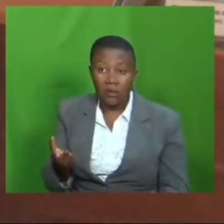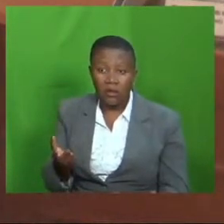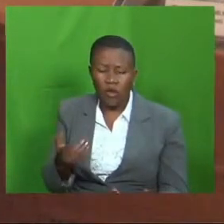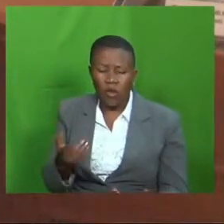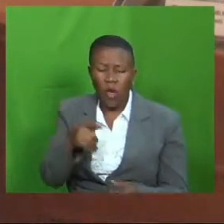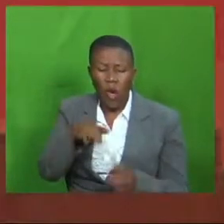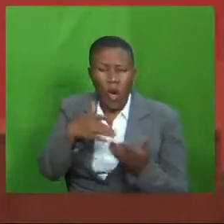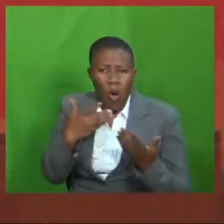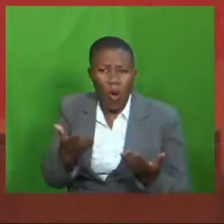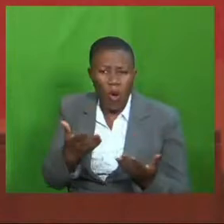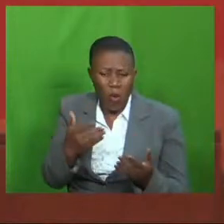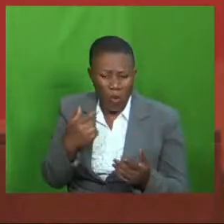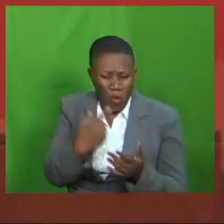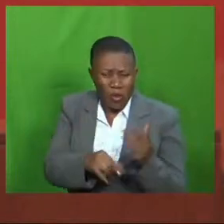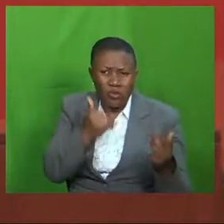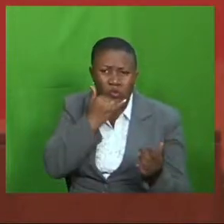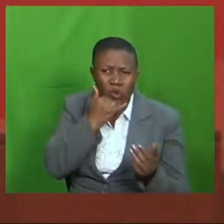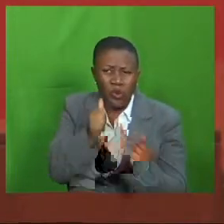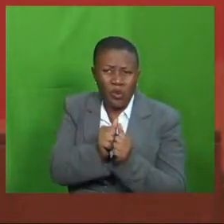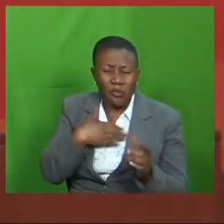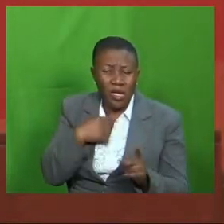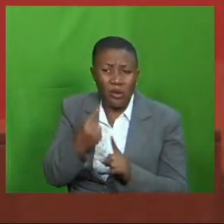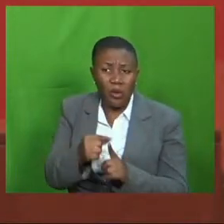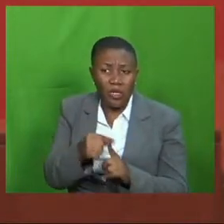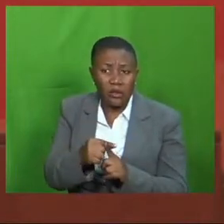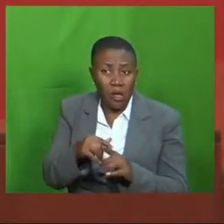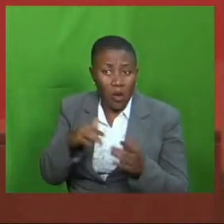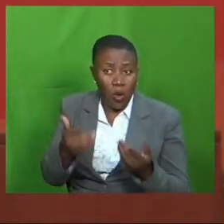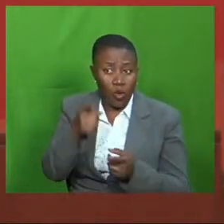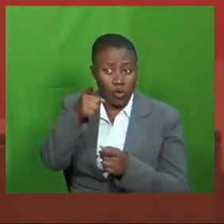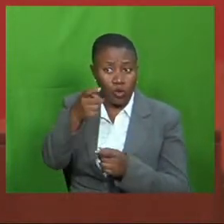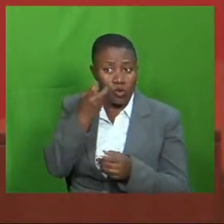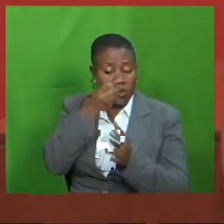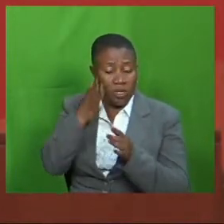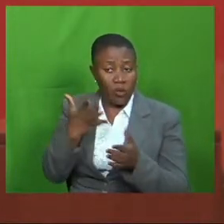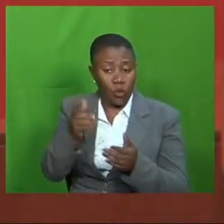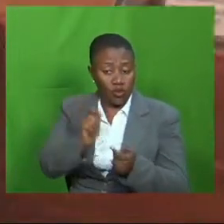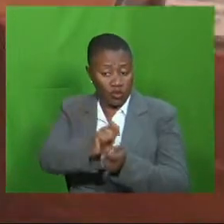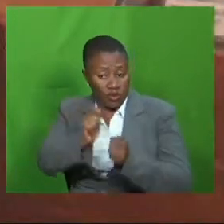rules of this House? Mr. Speaker, I am